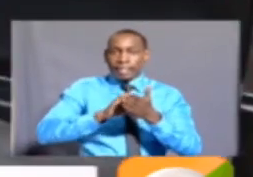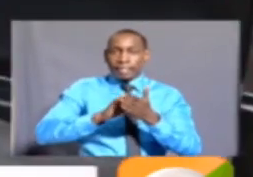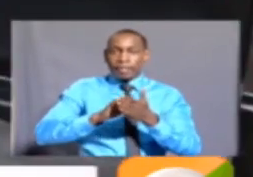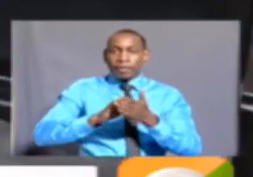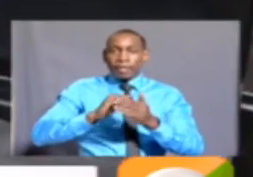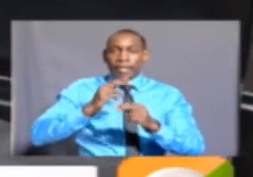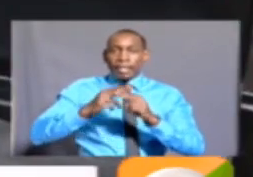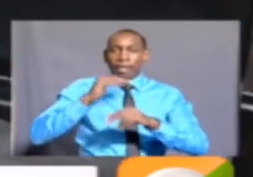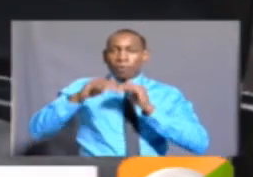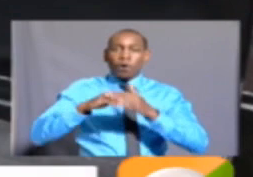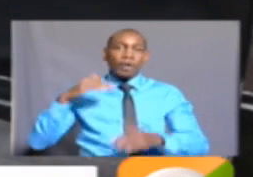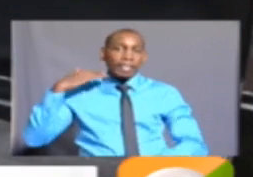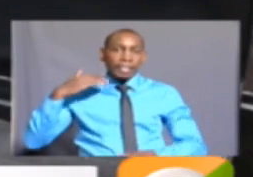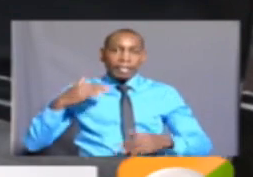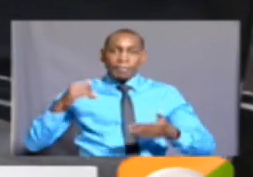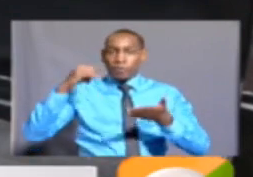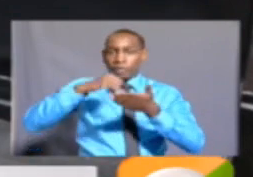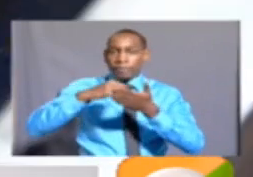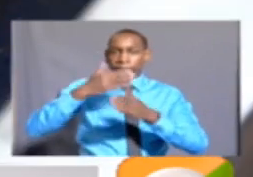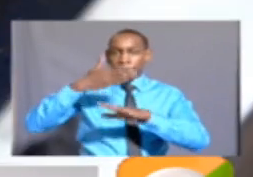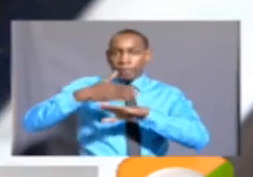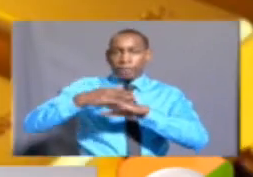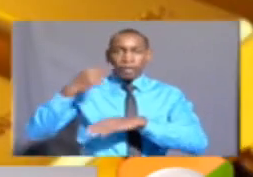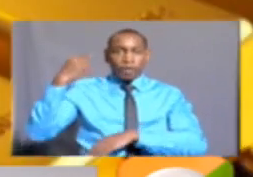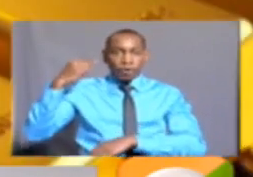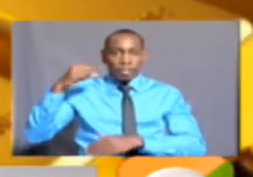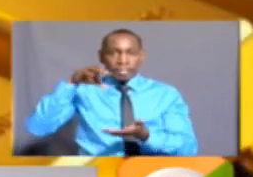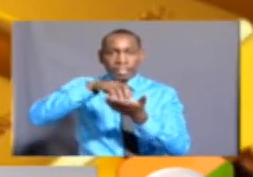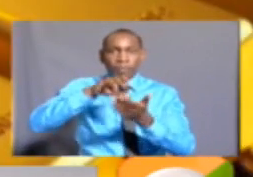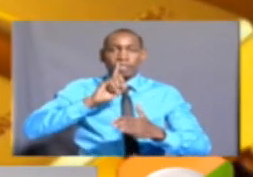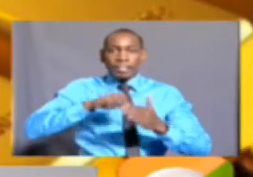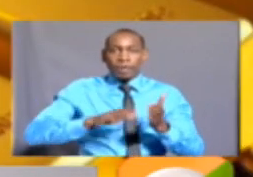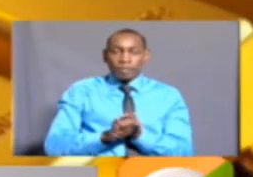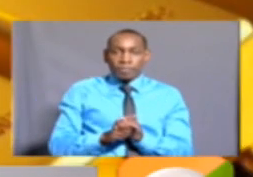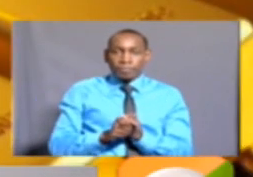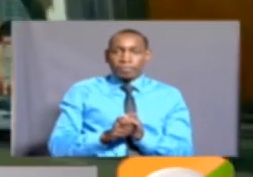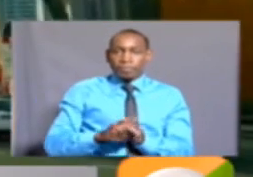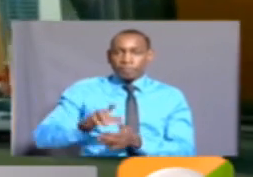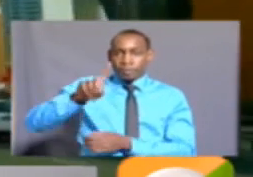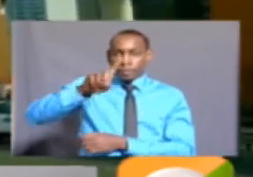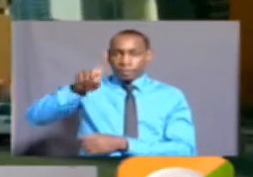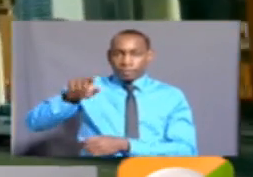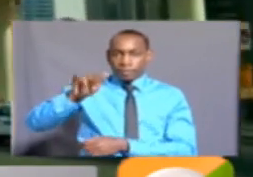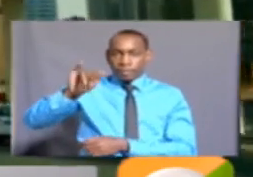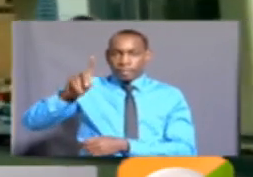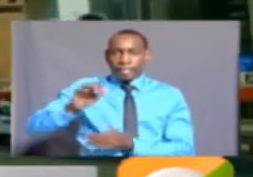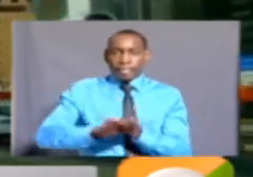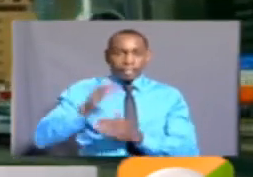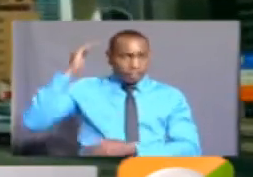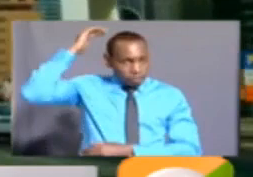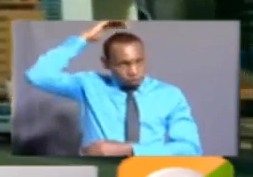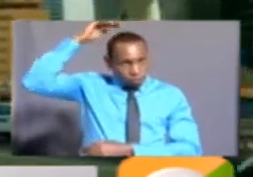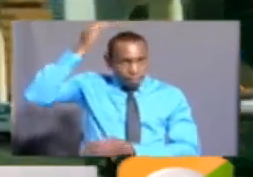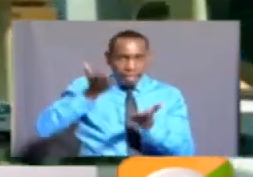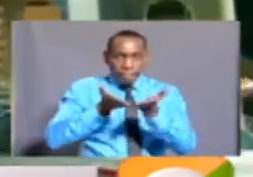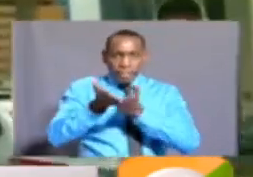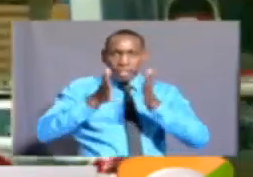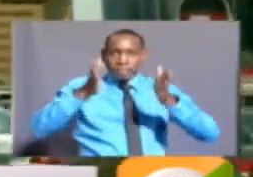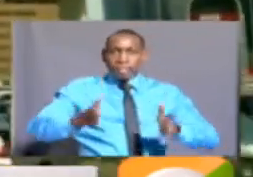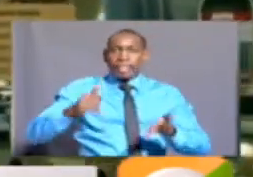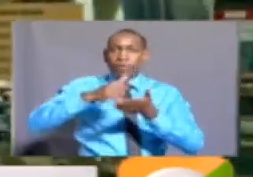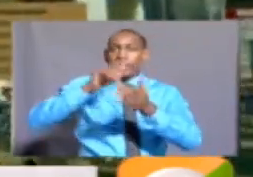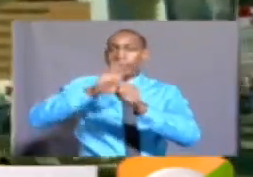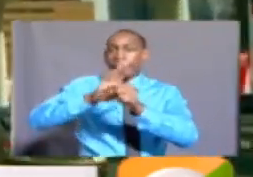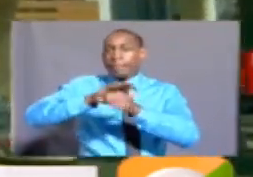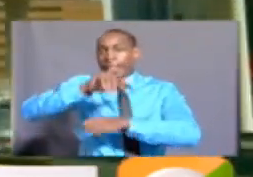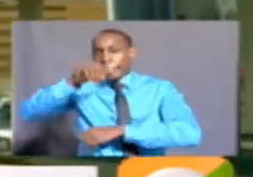every criminal involved in the fake gold scandal. He says Ali Zadi, a Dubai businessman, is among so many